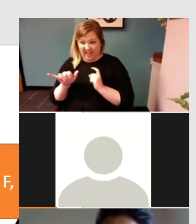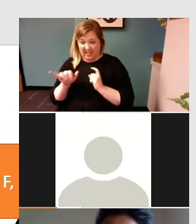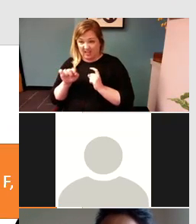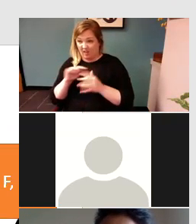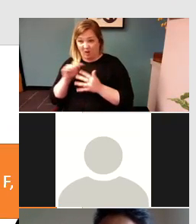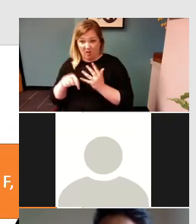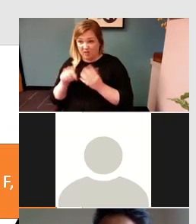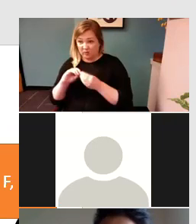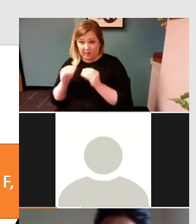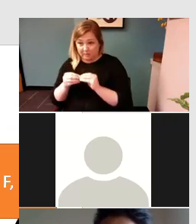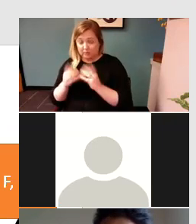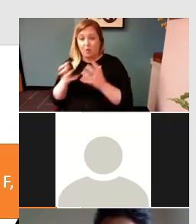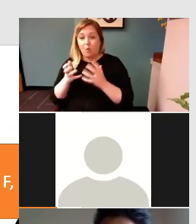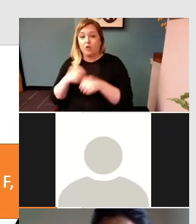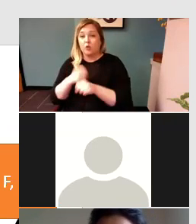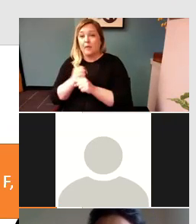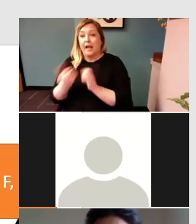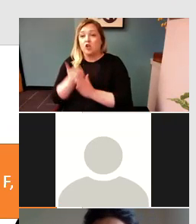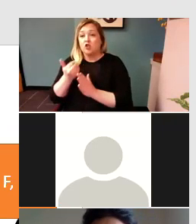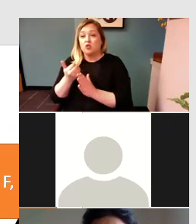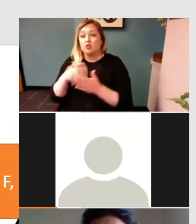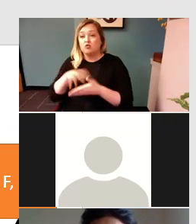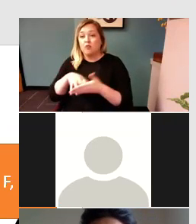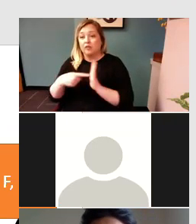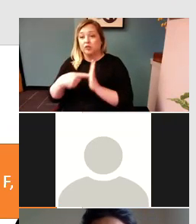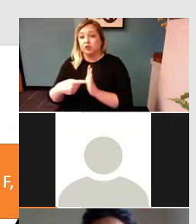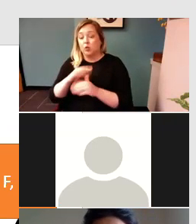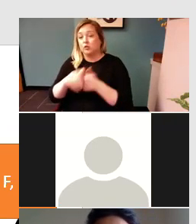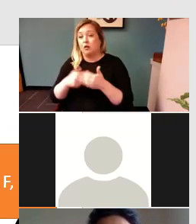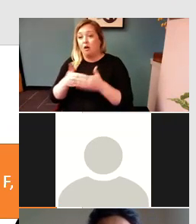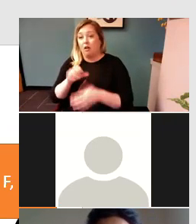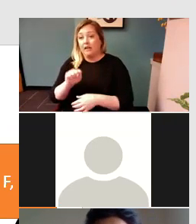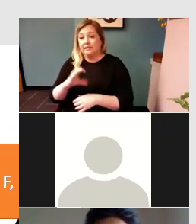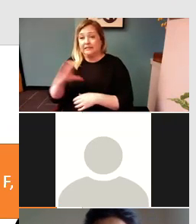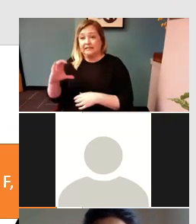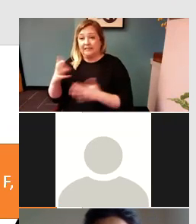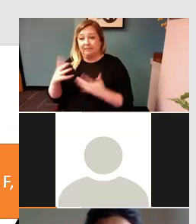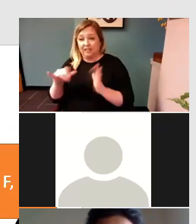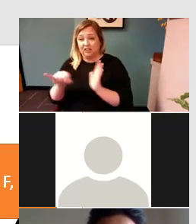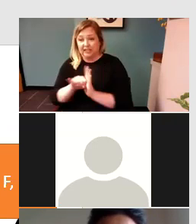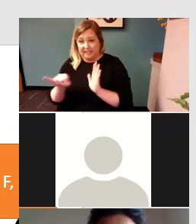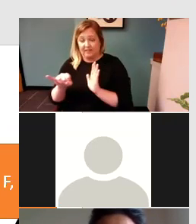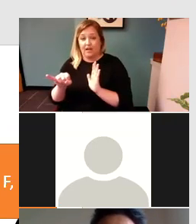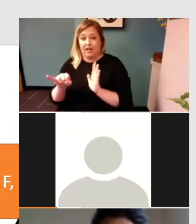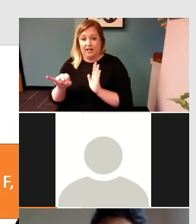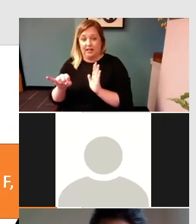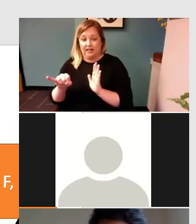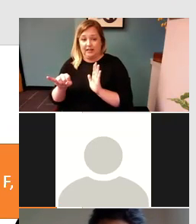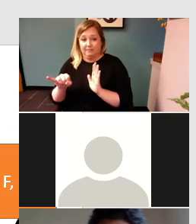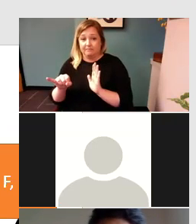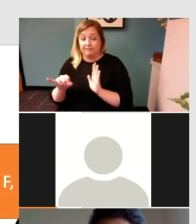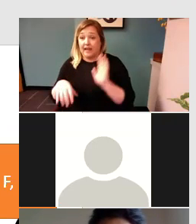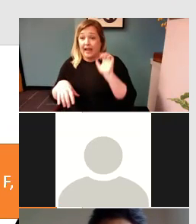of the strongly connected components have been identified, and we get this new DAG that does not have any cycles, where A, E, and B are